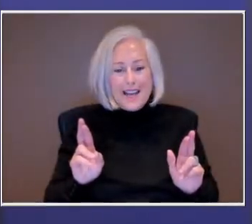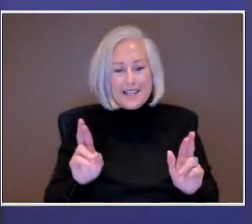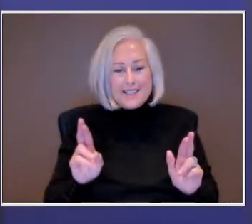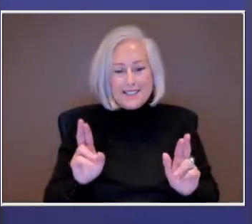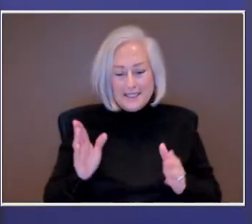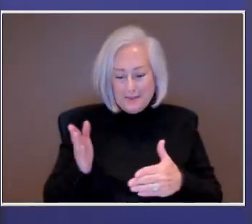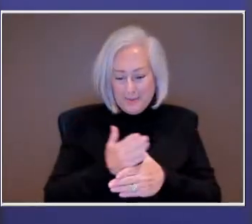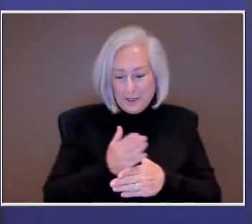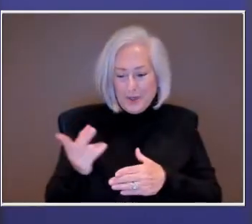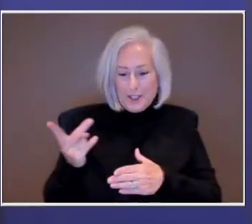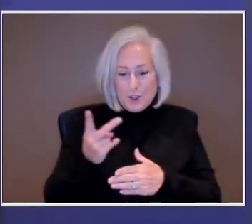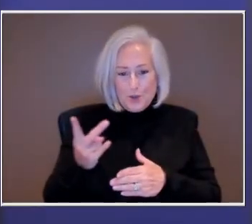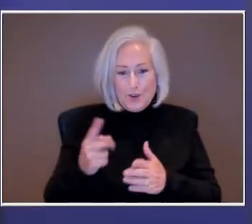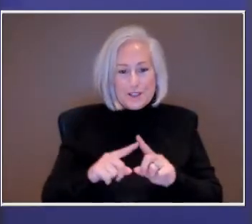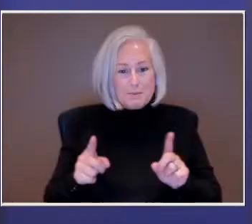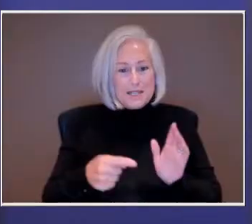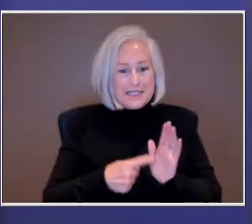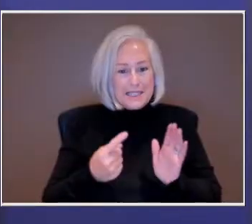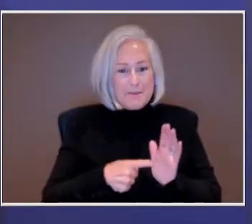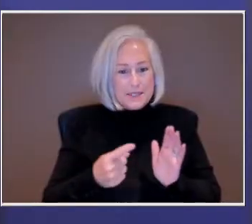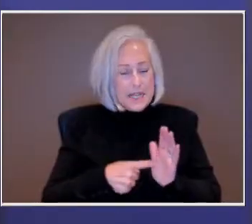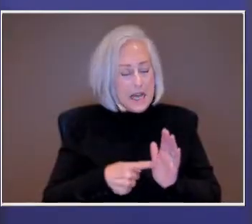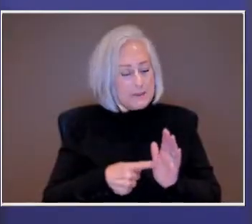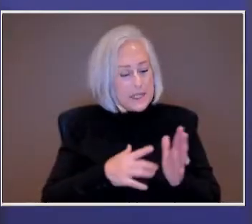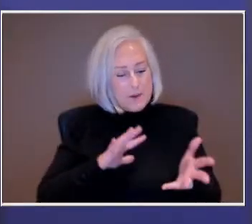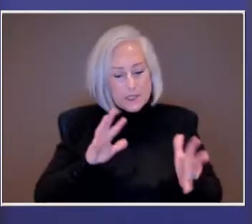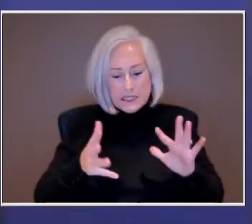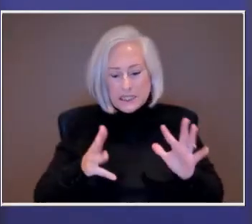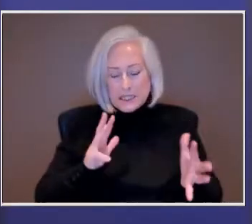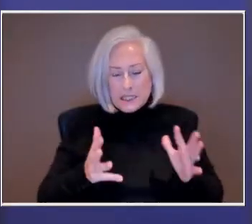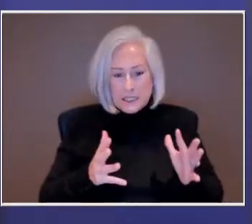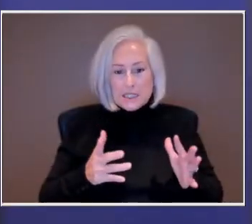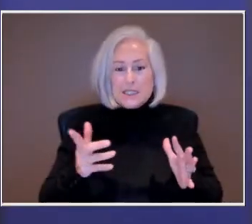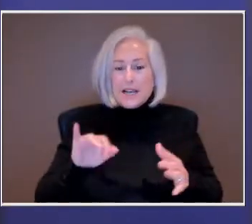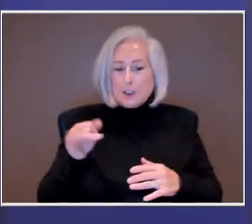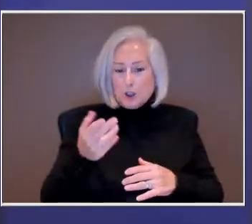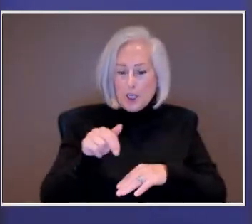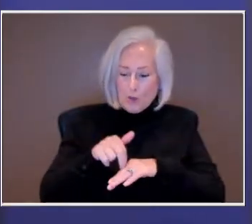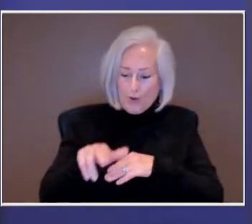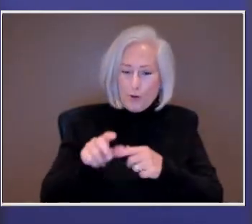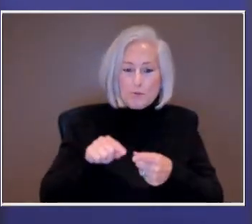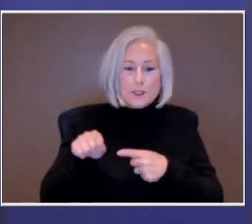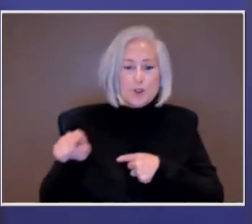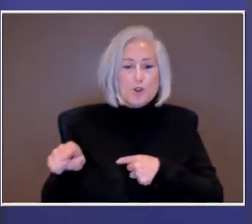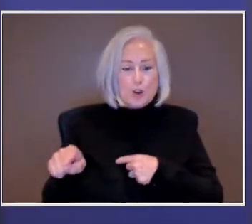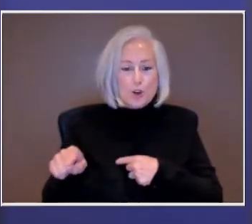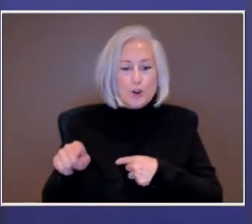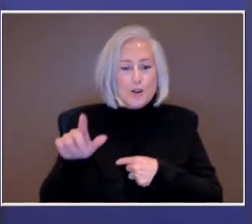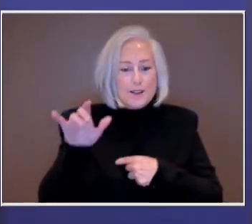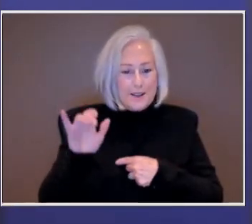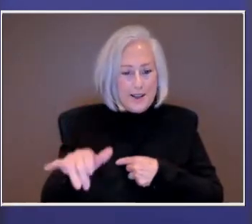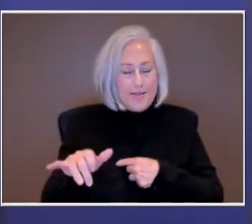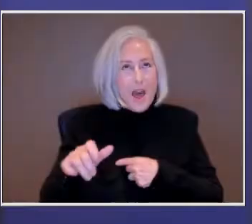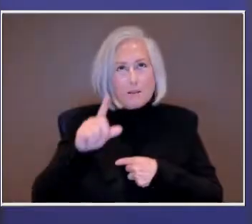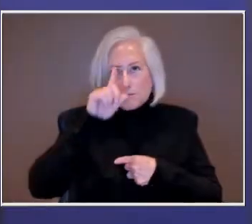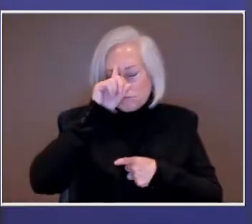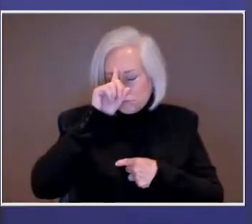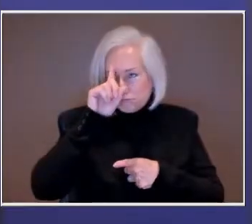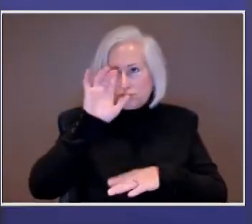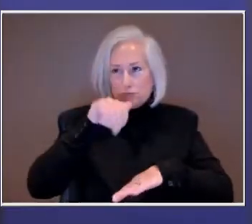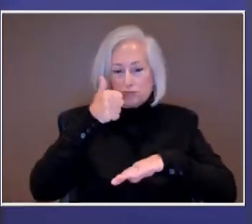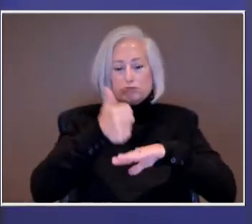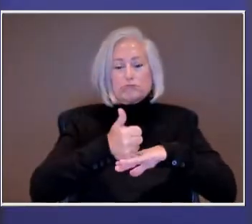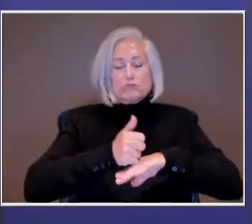there were moments, but Jan referred me to her, and that pretty much got my mind right. So again, mentally,